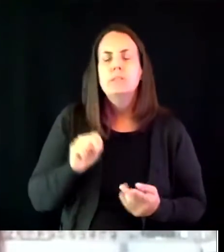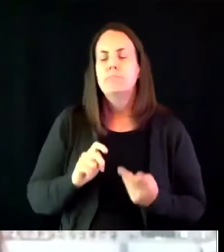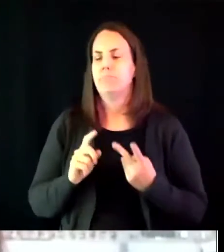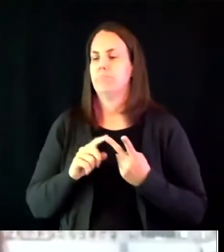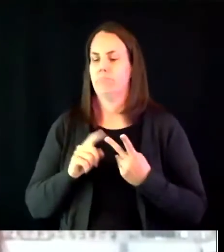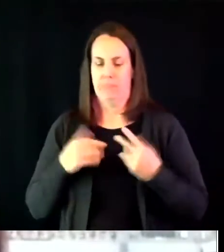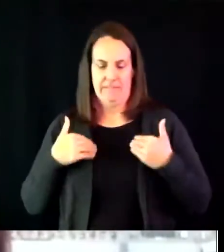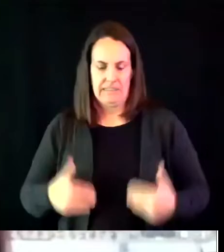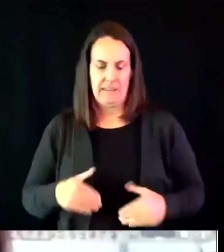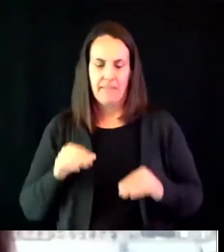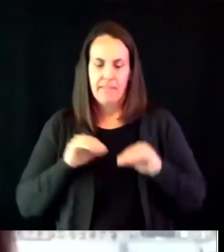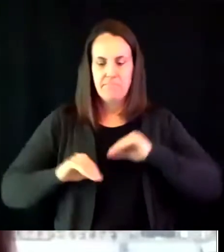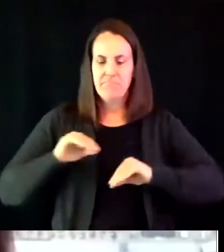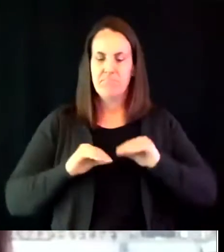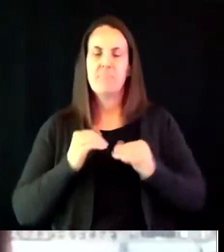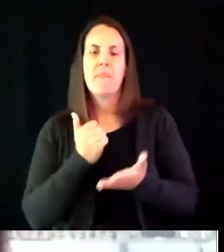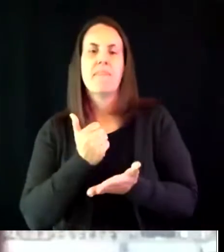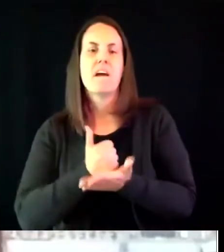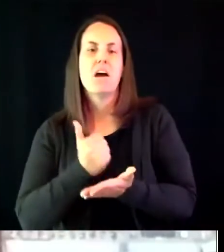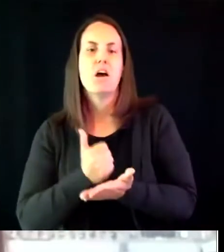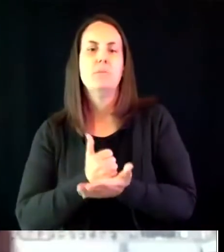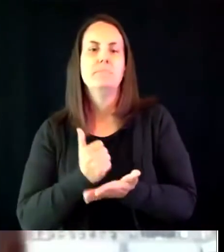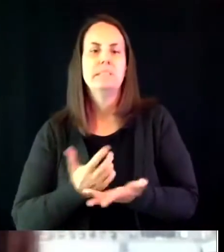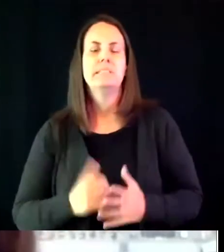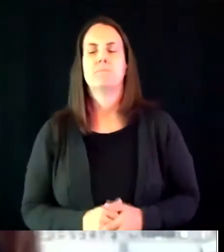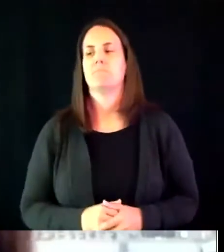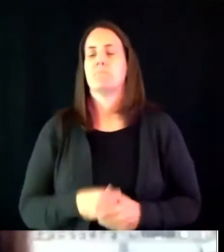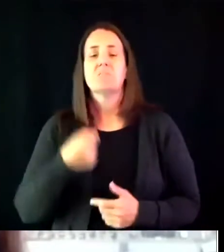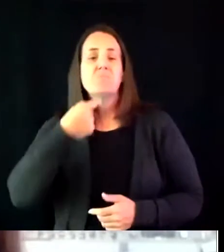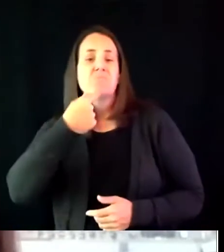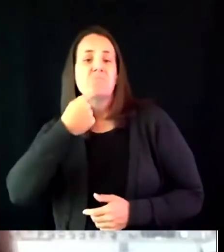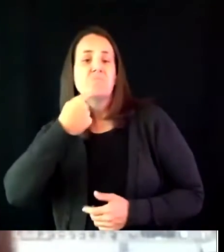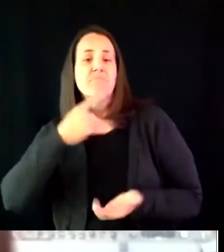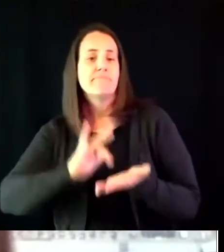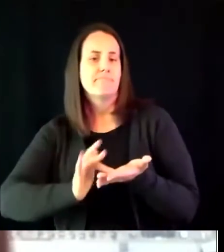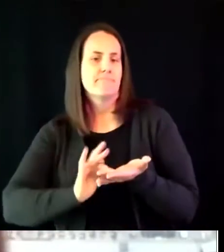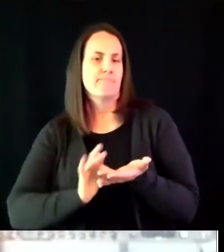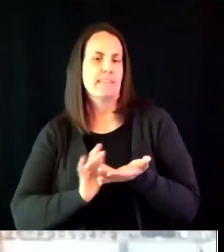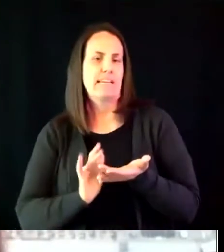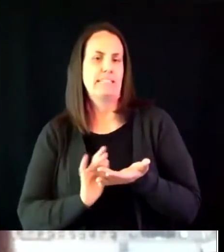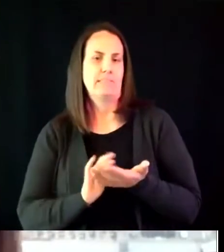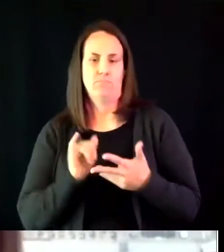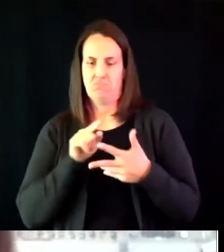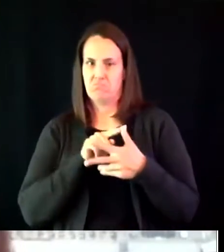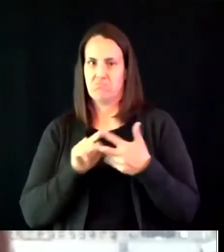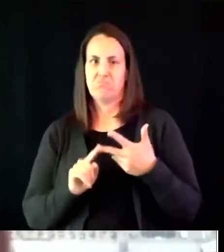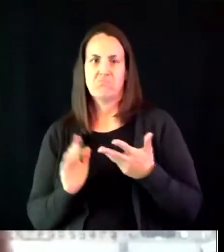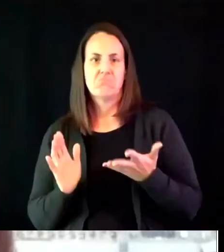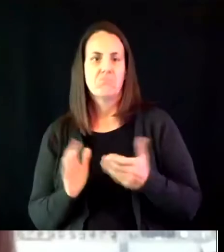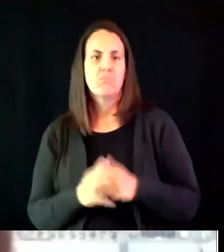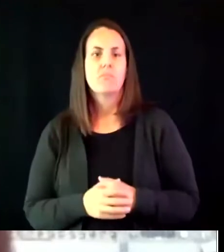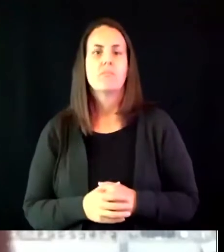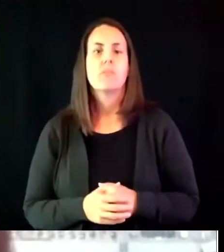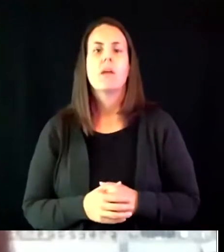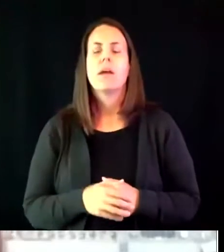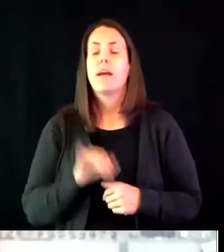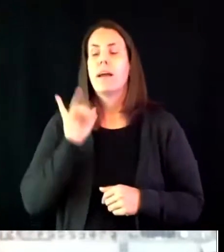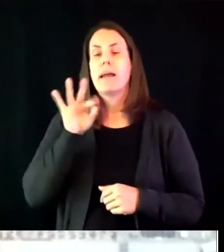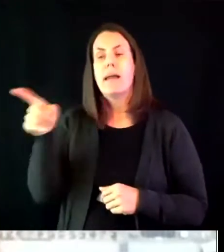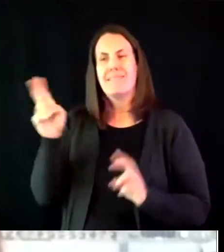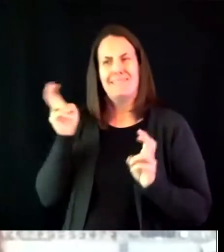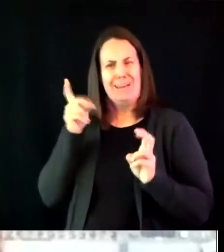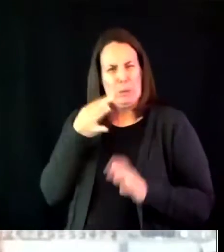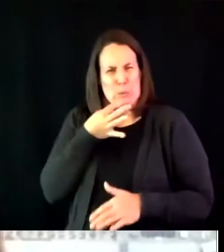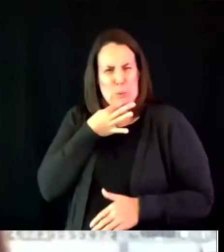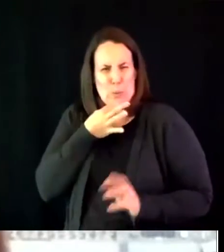that we can provide at the alternate care facility. They're not ready to go home yet. They still need medical care. And